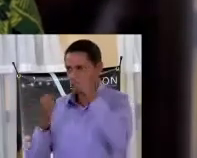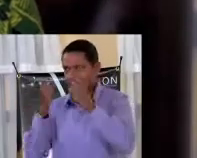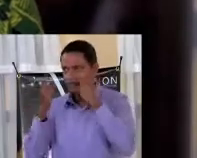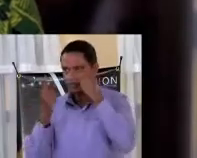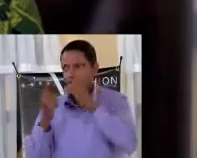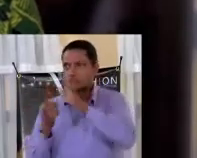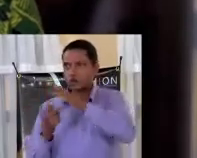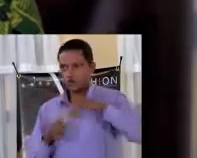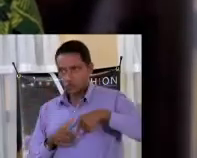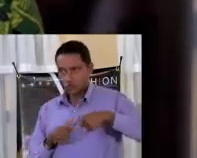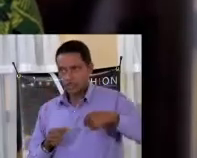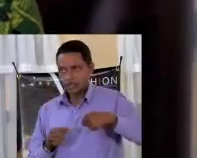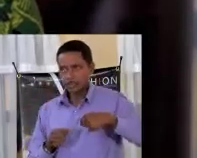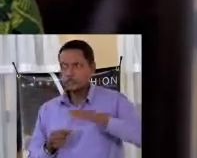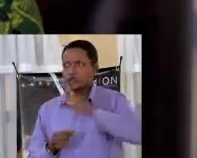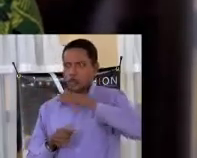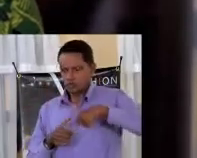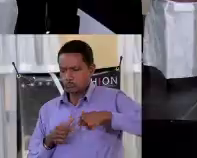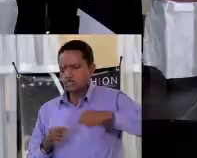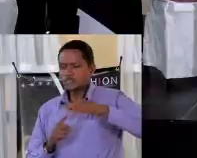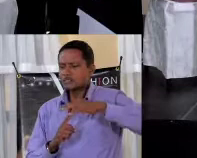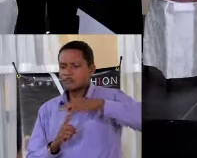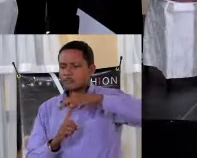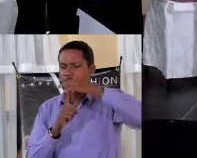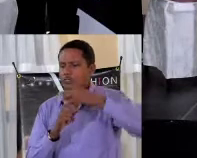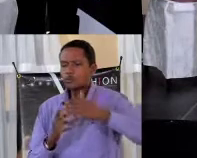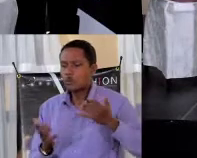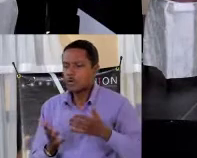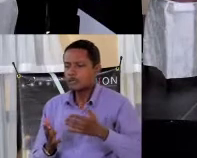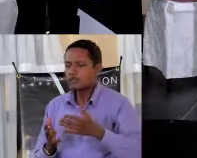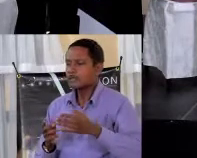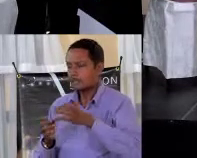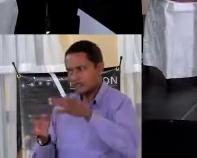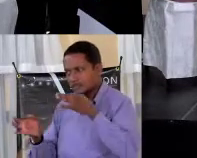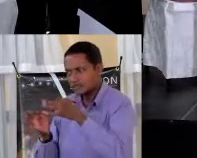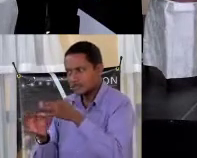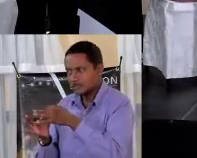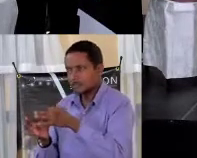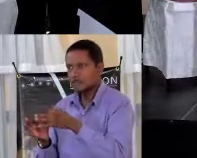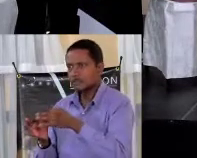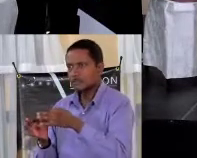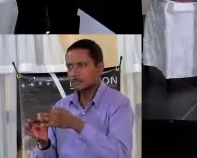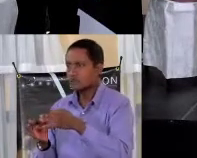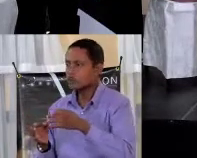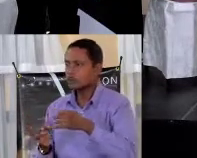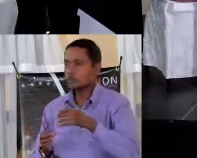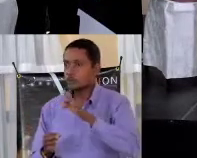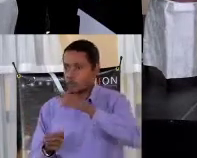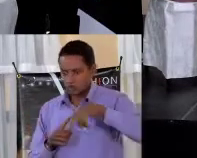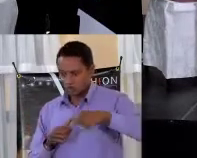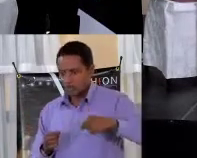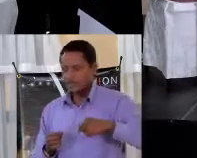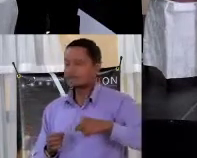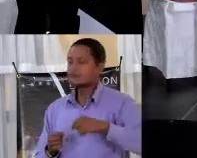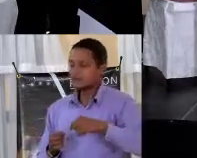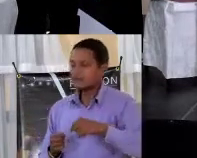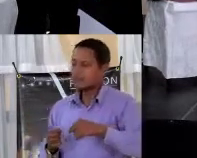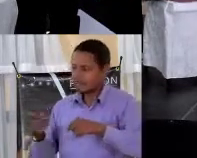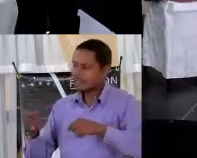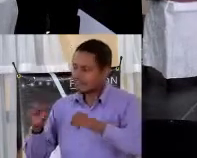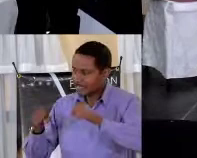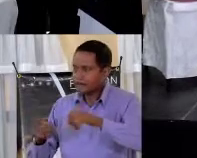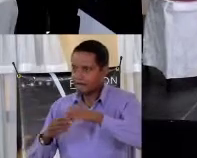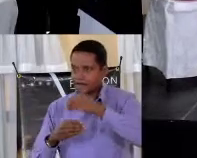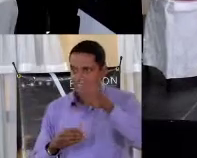brand and what makes your brand special, what makes your brand sellable, and what makes your brand viable. Okay,